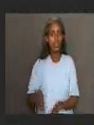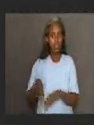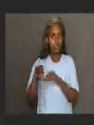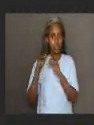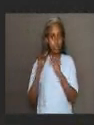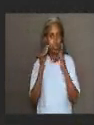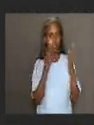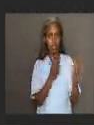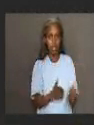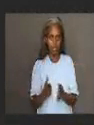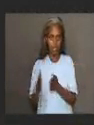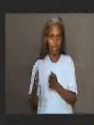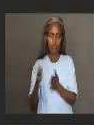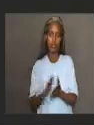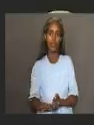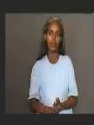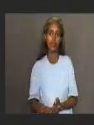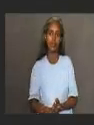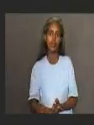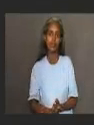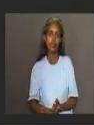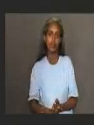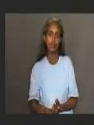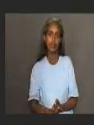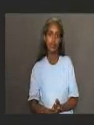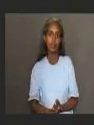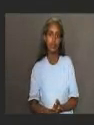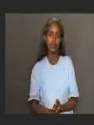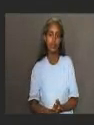Students, let's get ready.